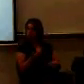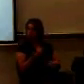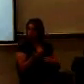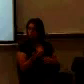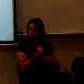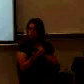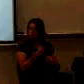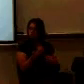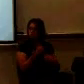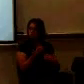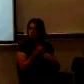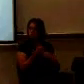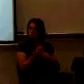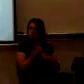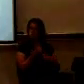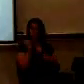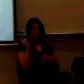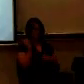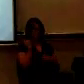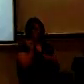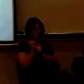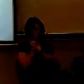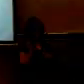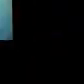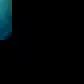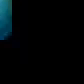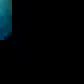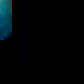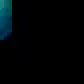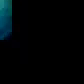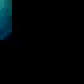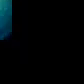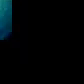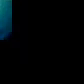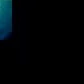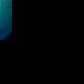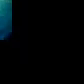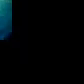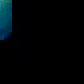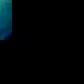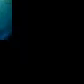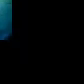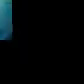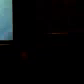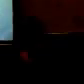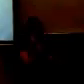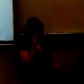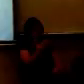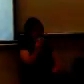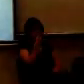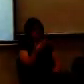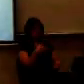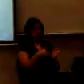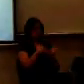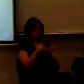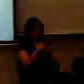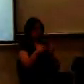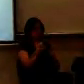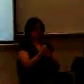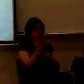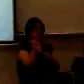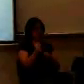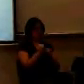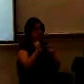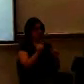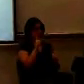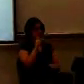starting probably about 3.5 billion years ago. And by 2.5 billion years ago, they made it possible for